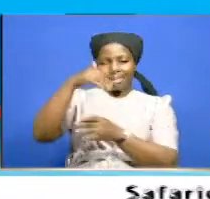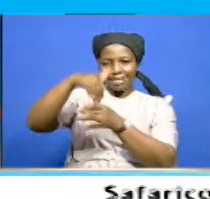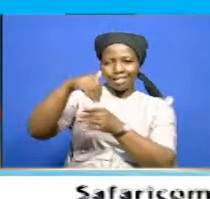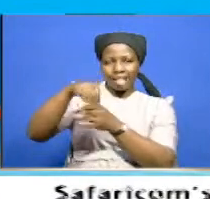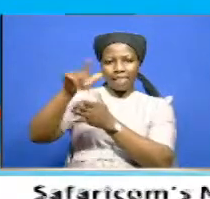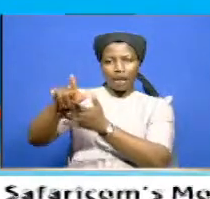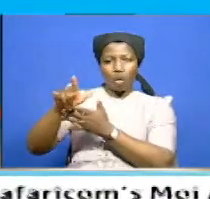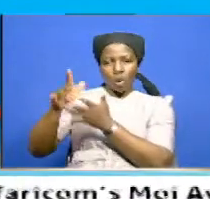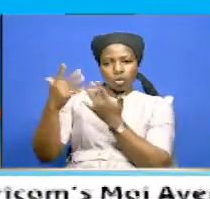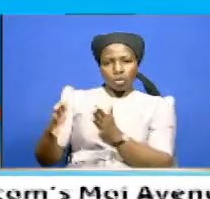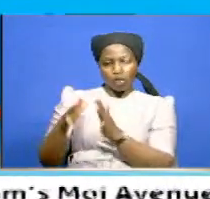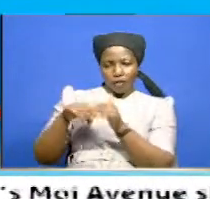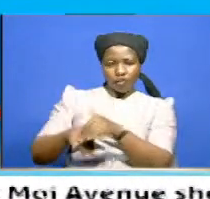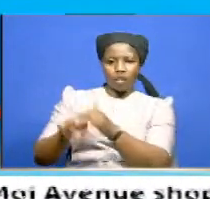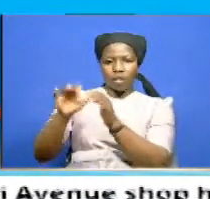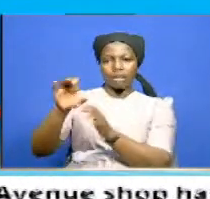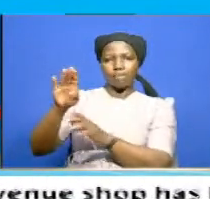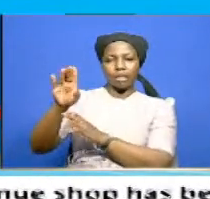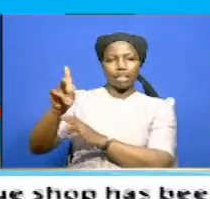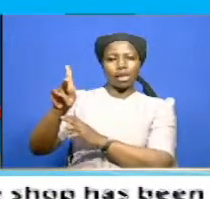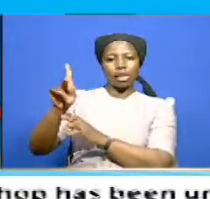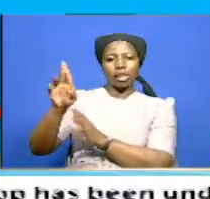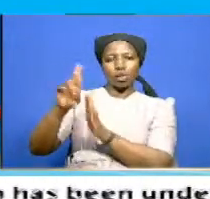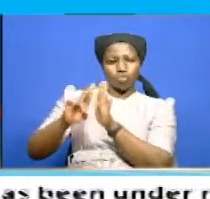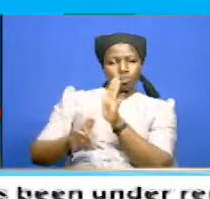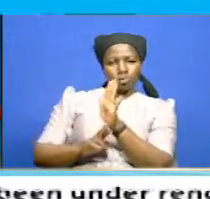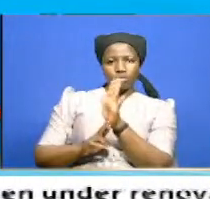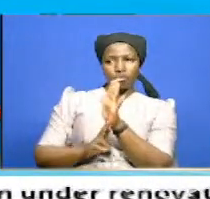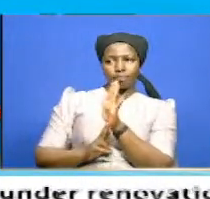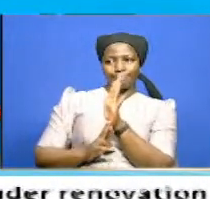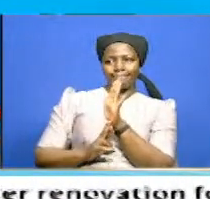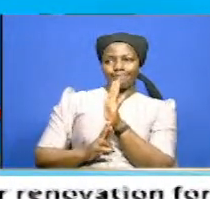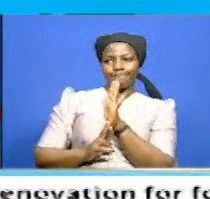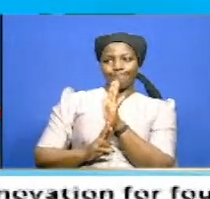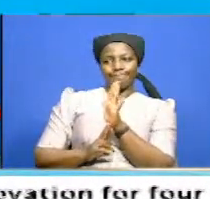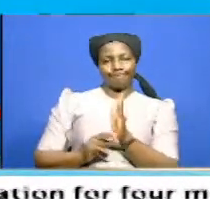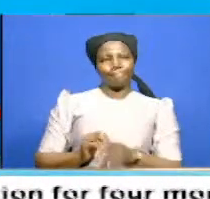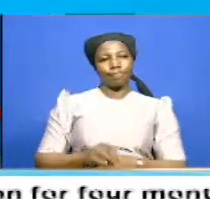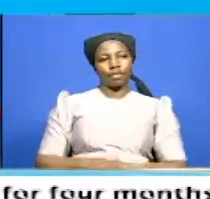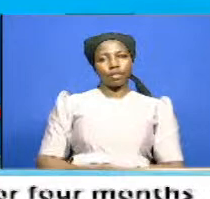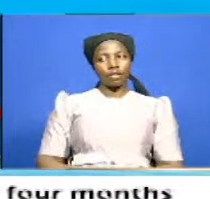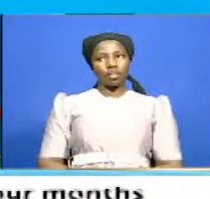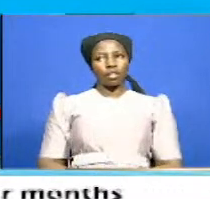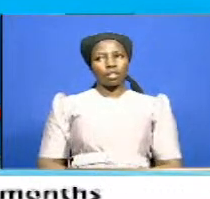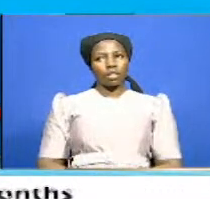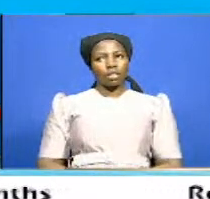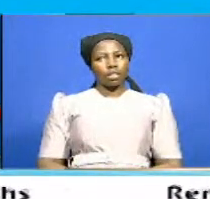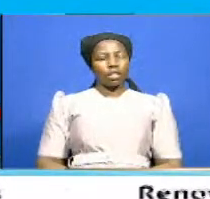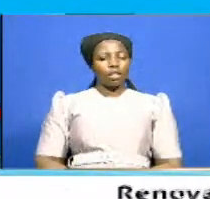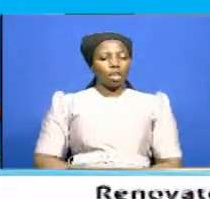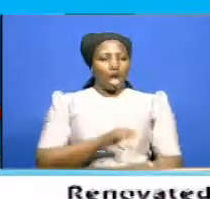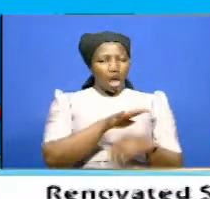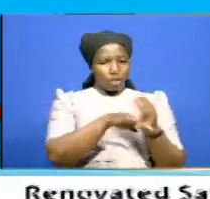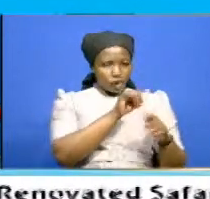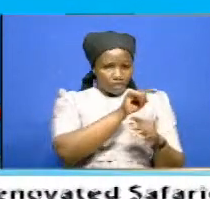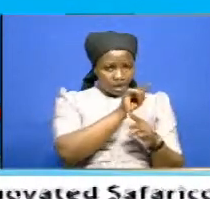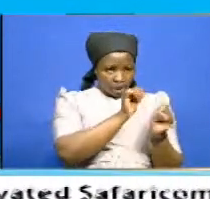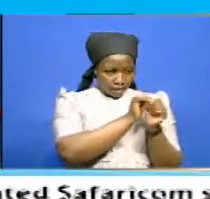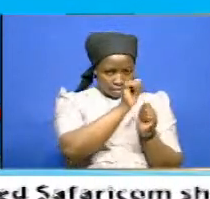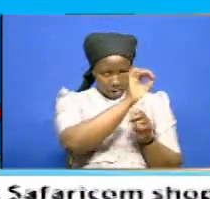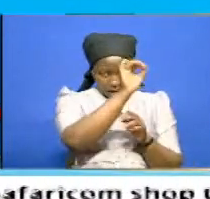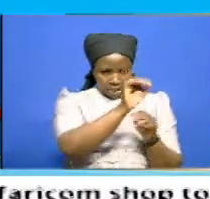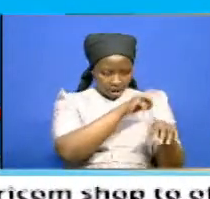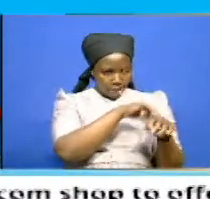per the CBK rules. Yeah, we don't exceed. Yes. And of this 15%, when you do